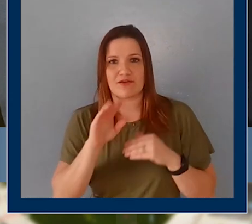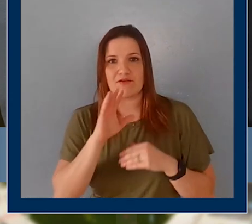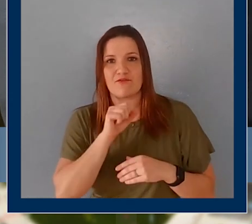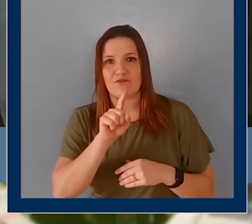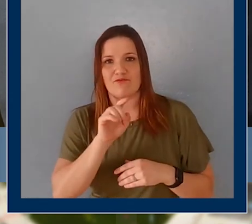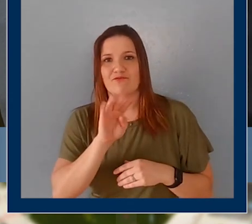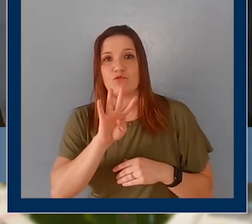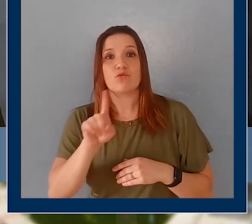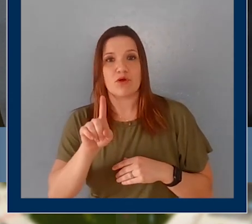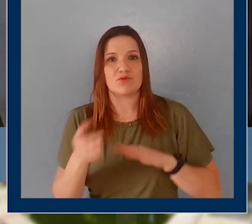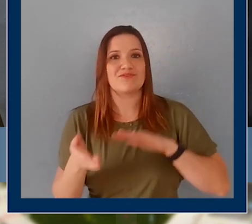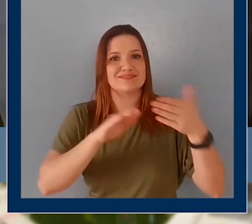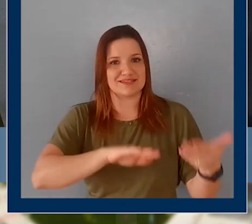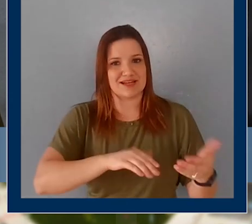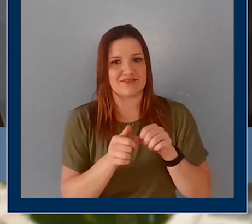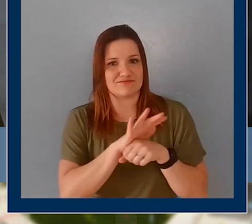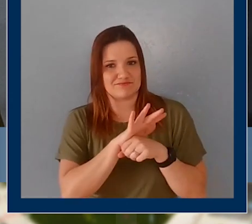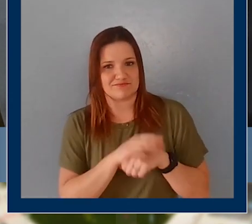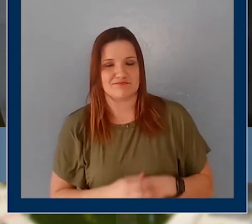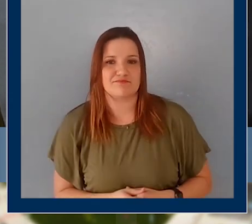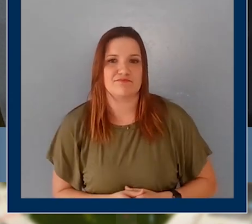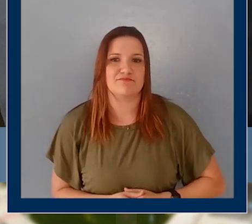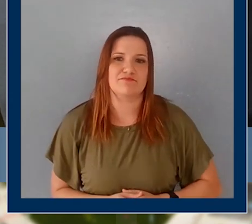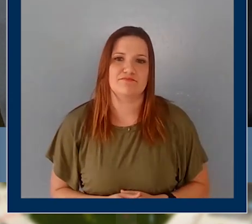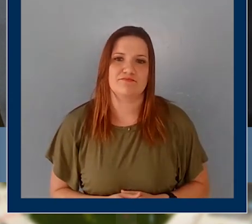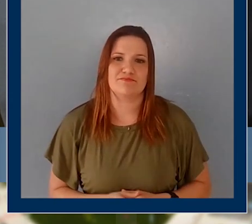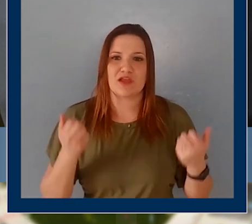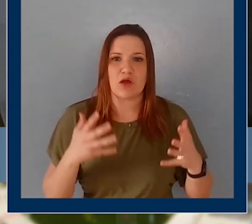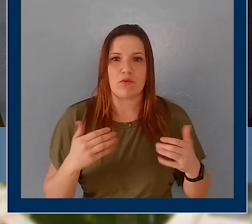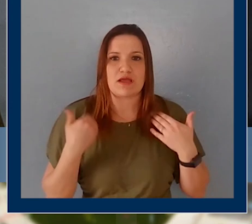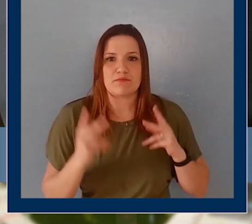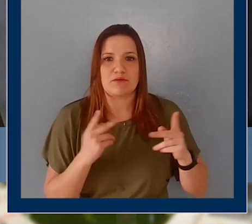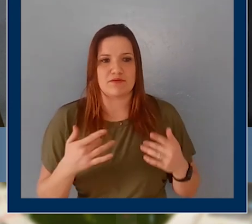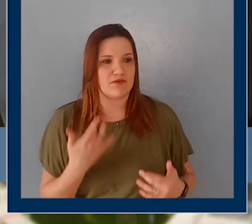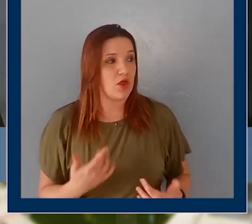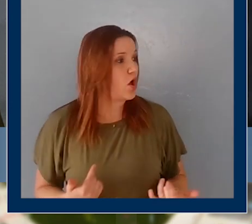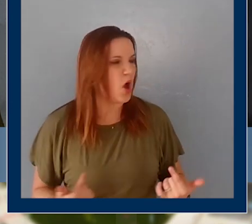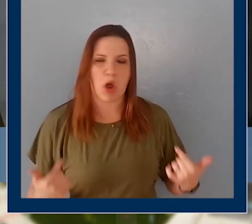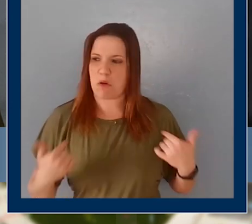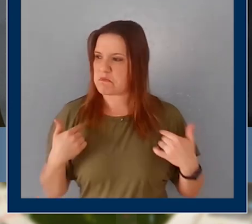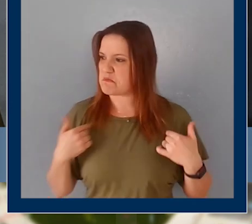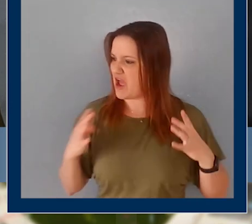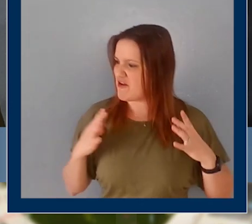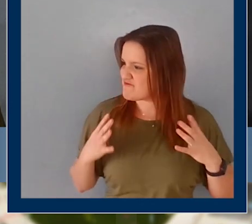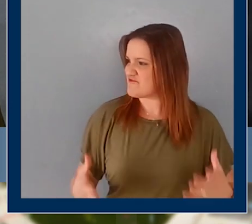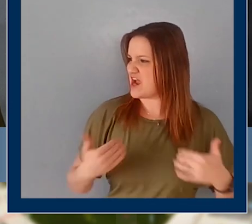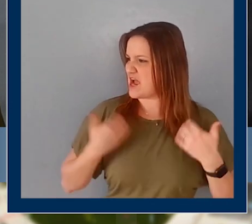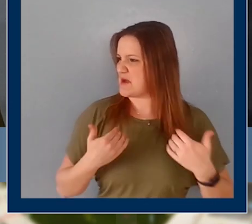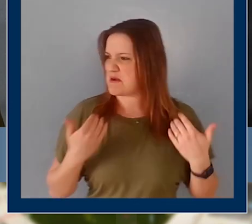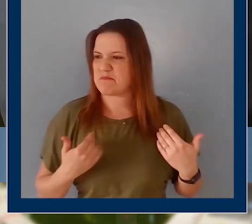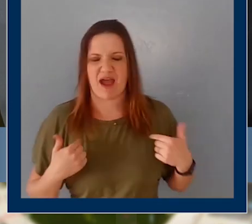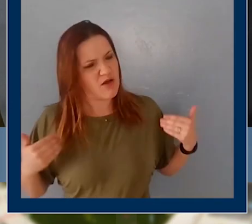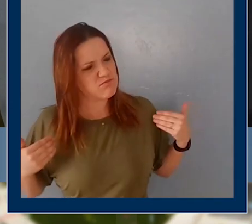state level. About 20% between the ages of 41 and 64,